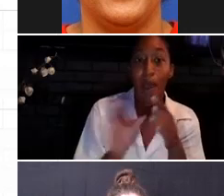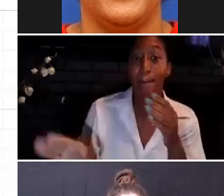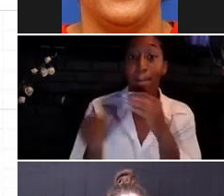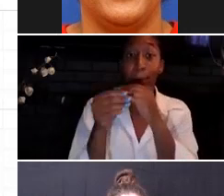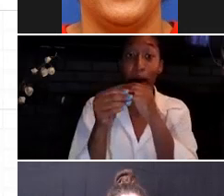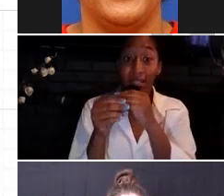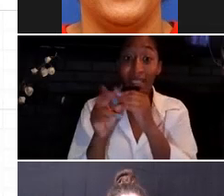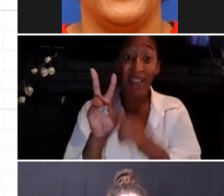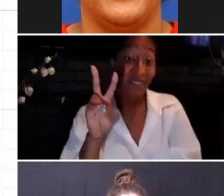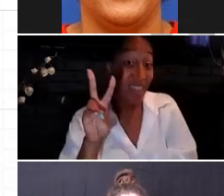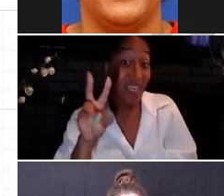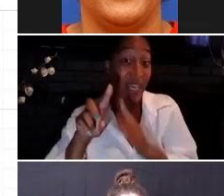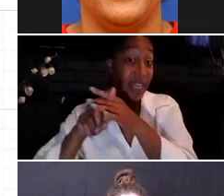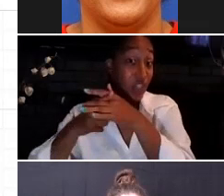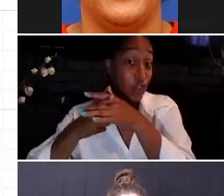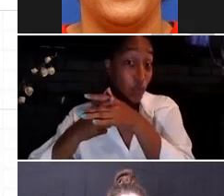T